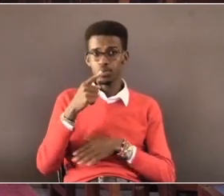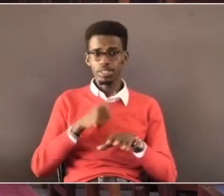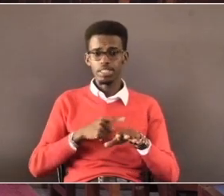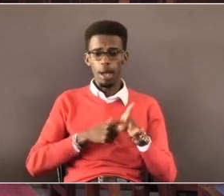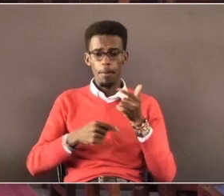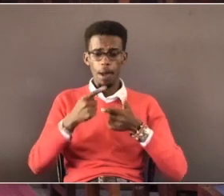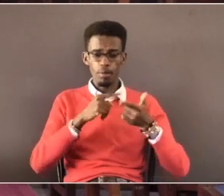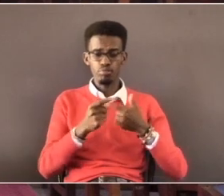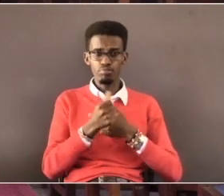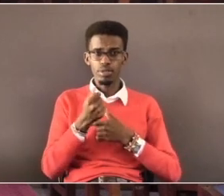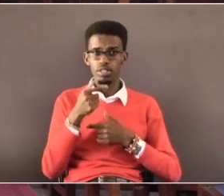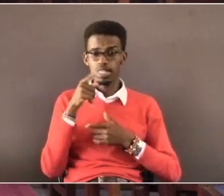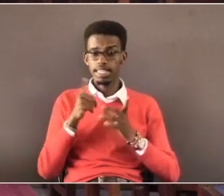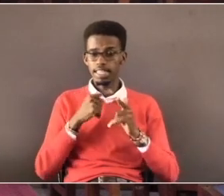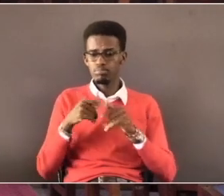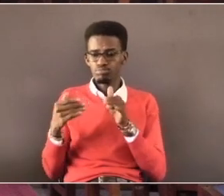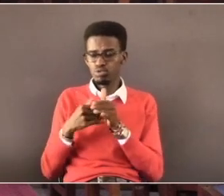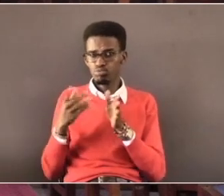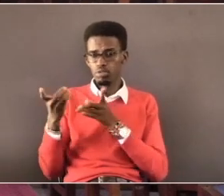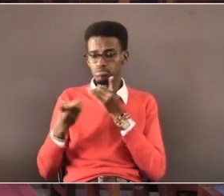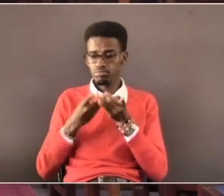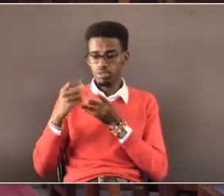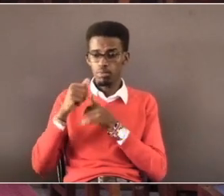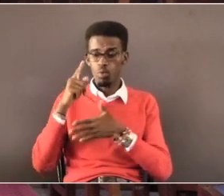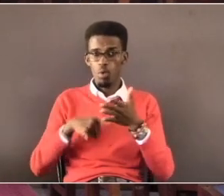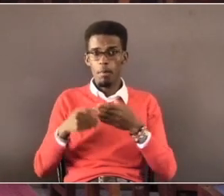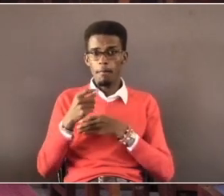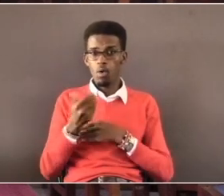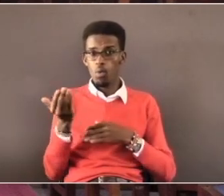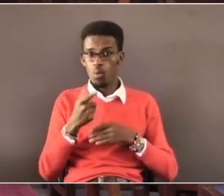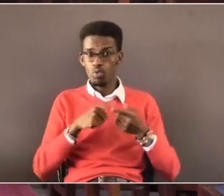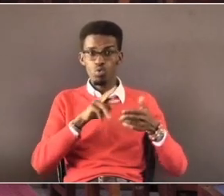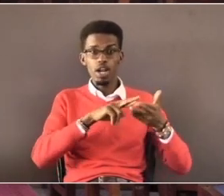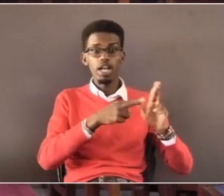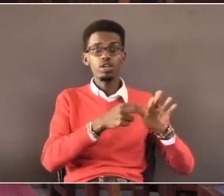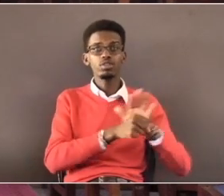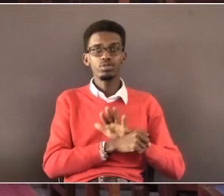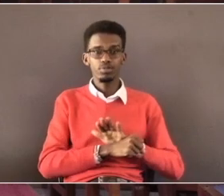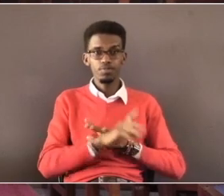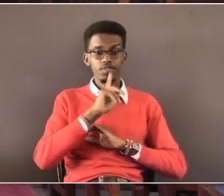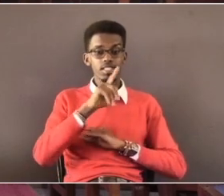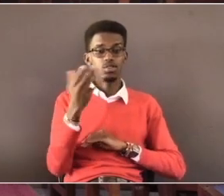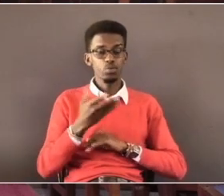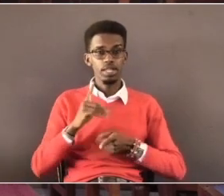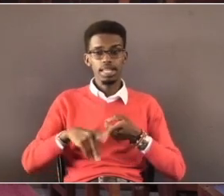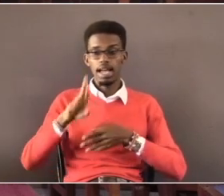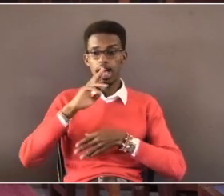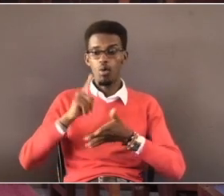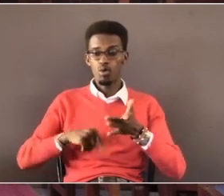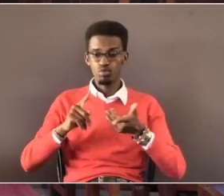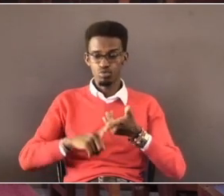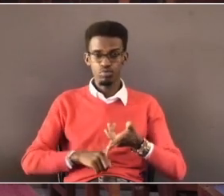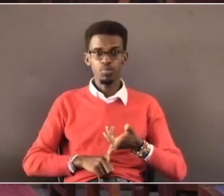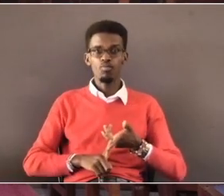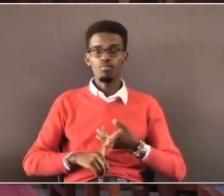comes to money, you cannot avoid discussing about money when you're in a relationship. And in this case, it's an intimate relationship.